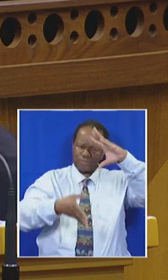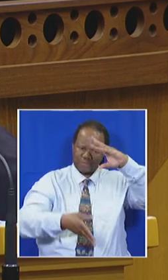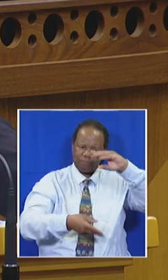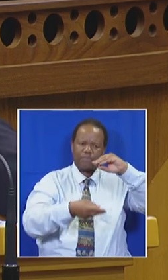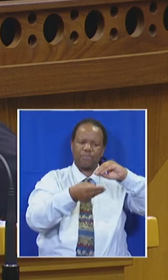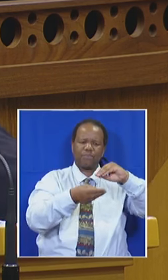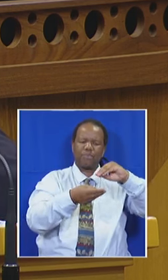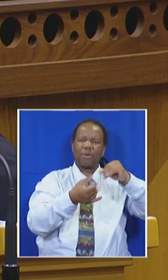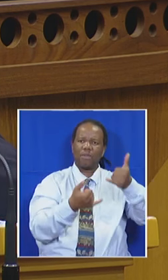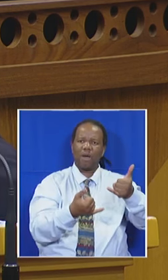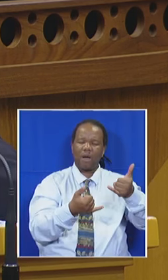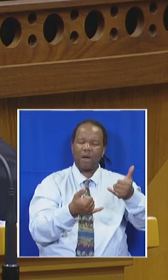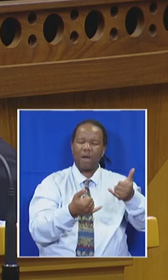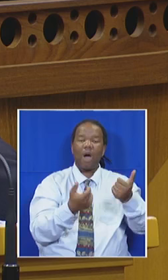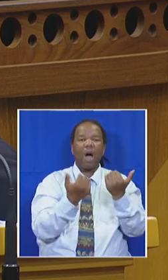reprioritized